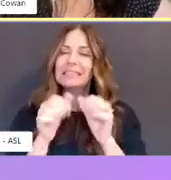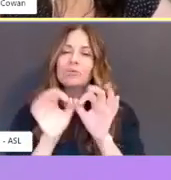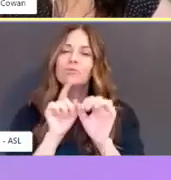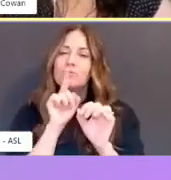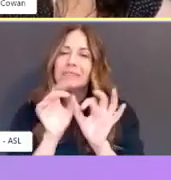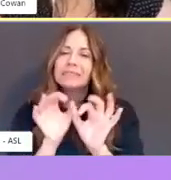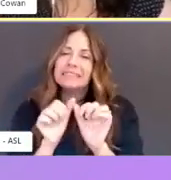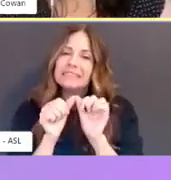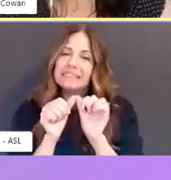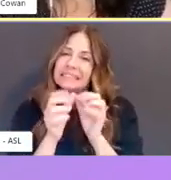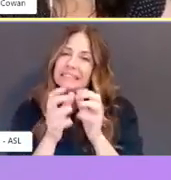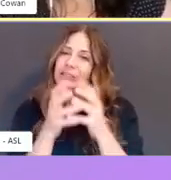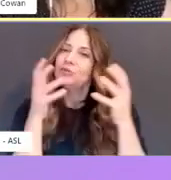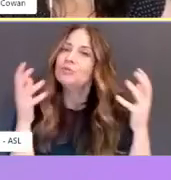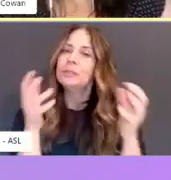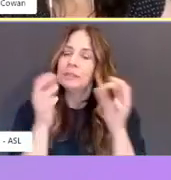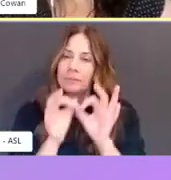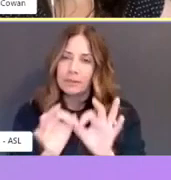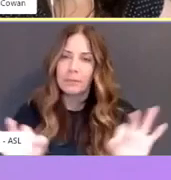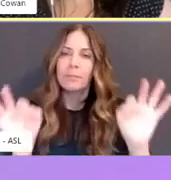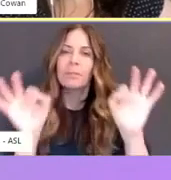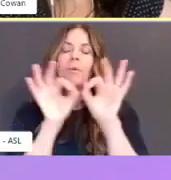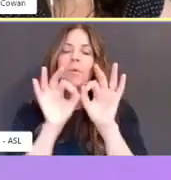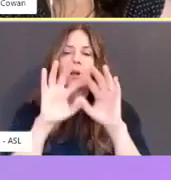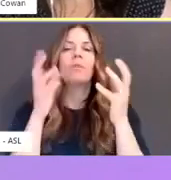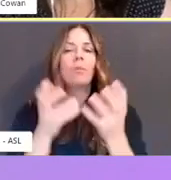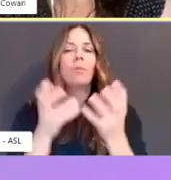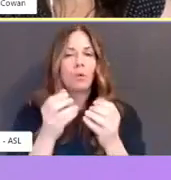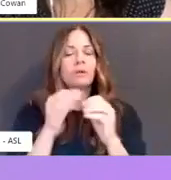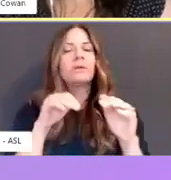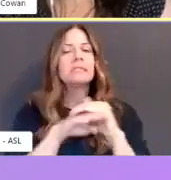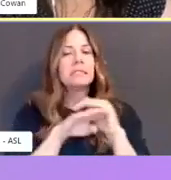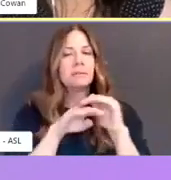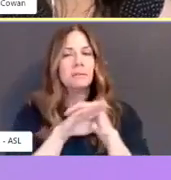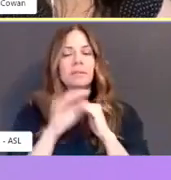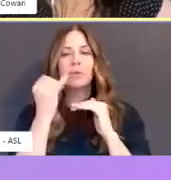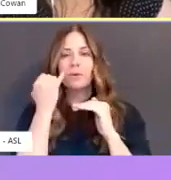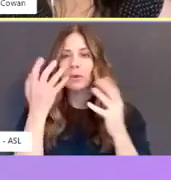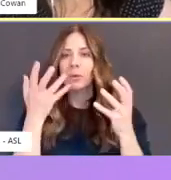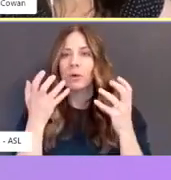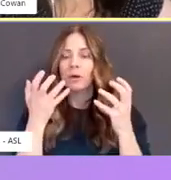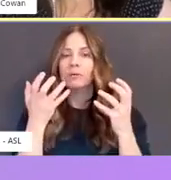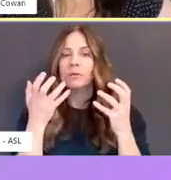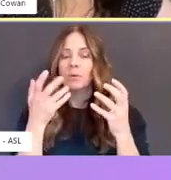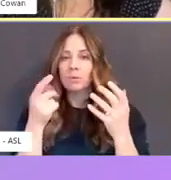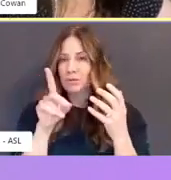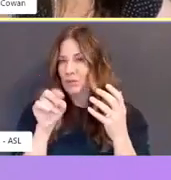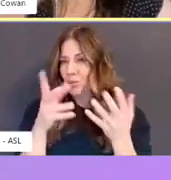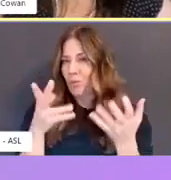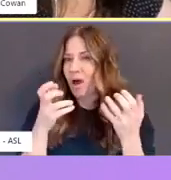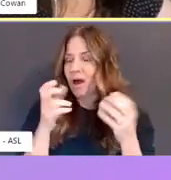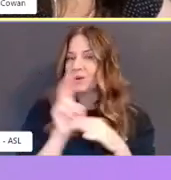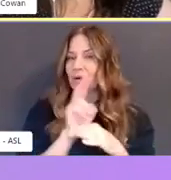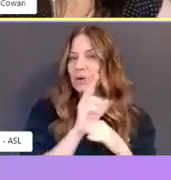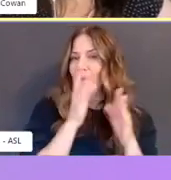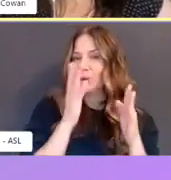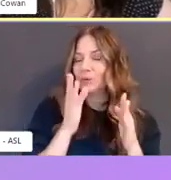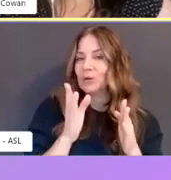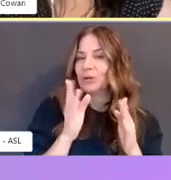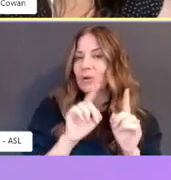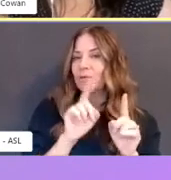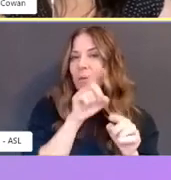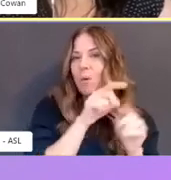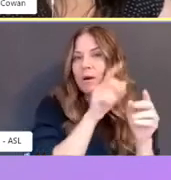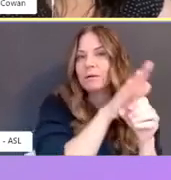important, especially in the world of accessibility. And so would you want a user to go from one place on your website